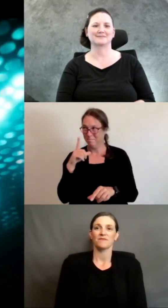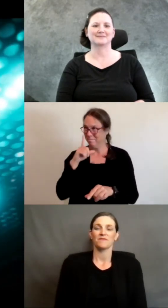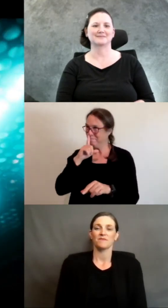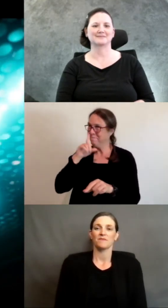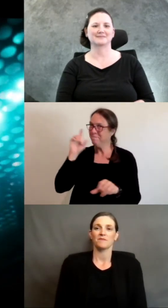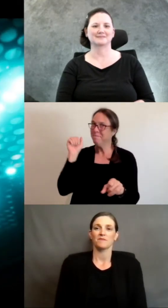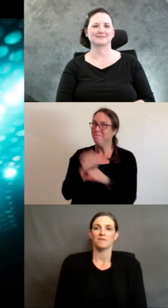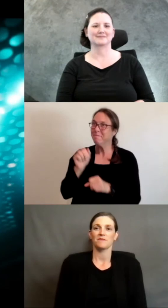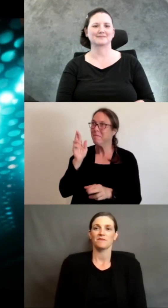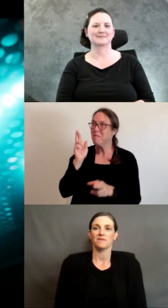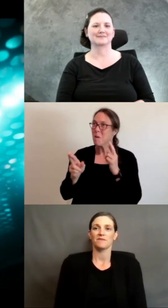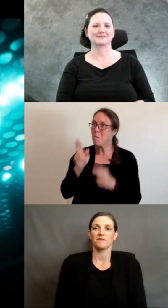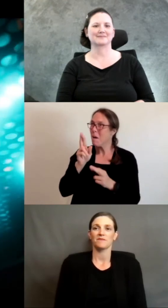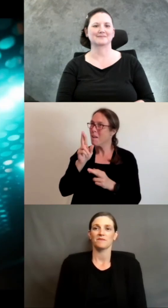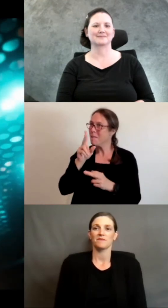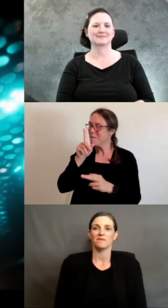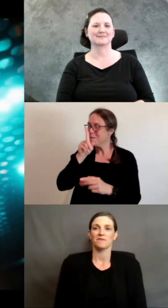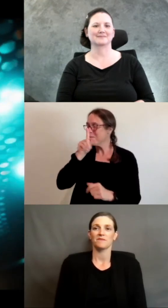certainly is.